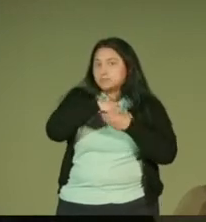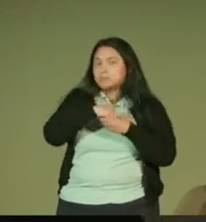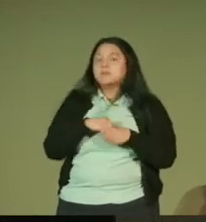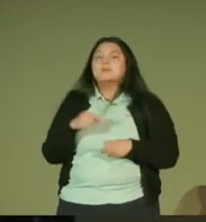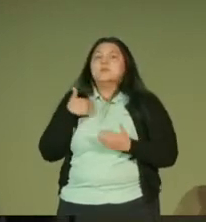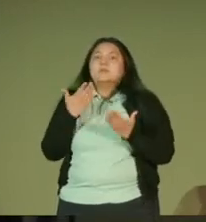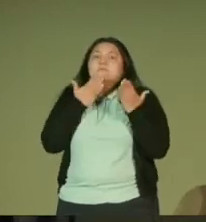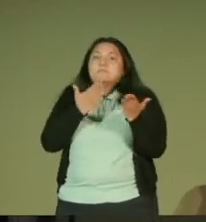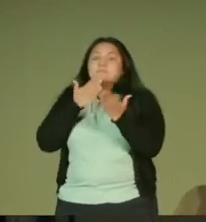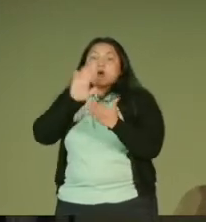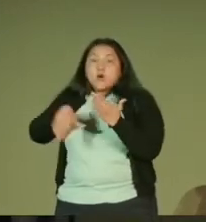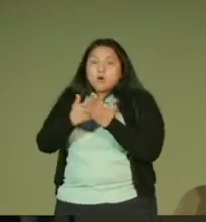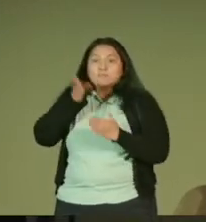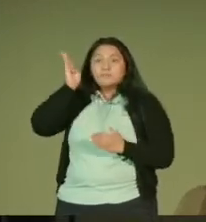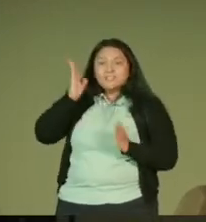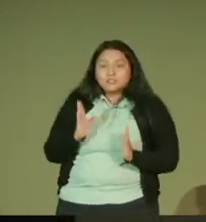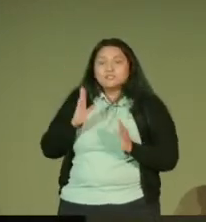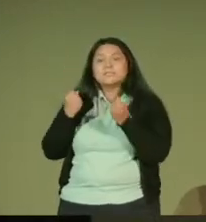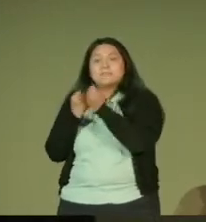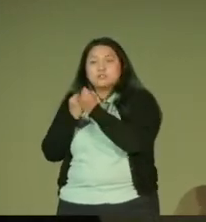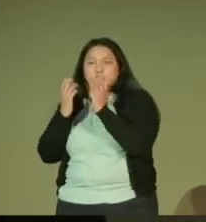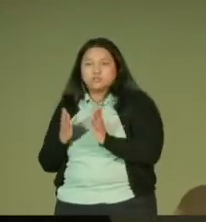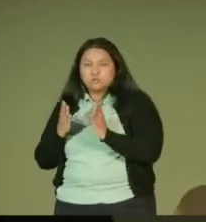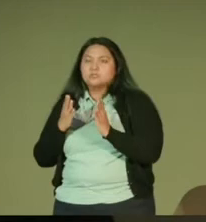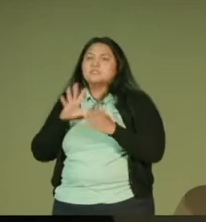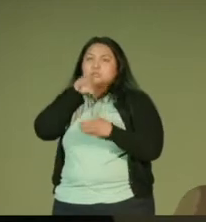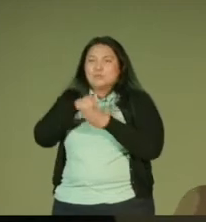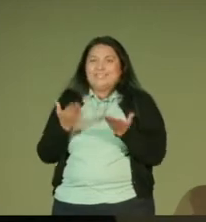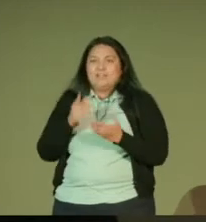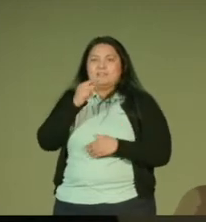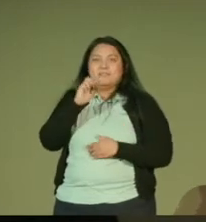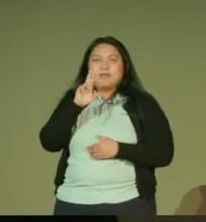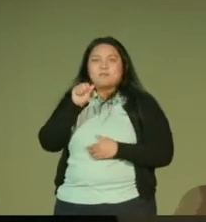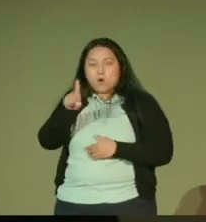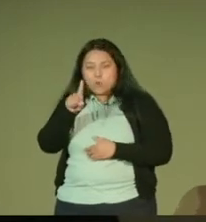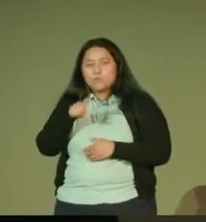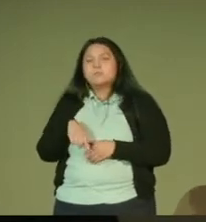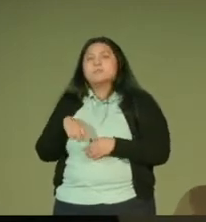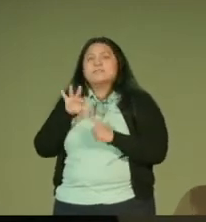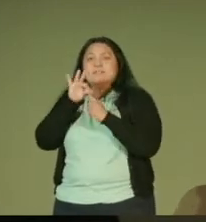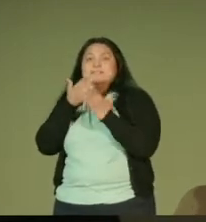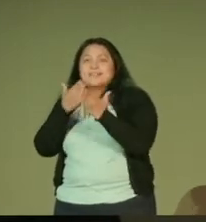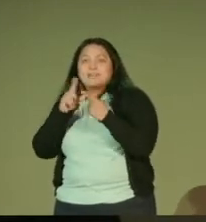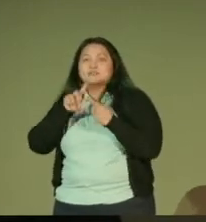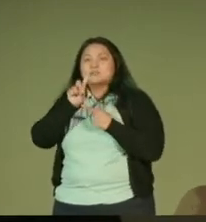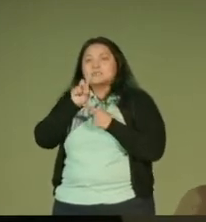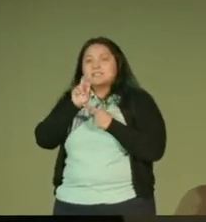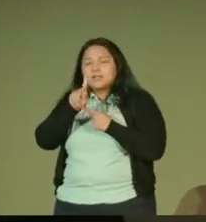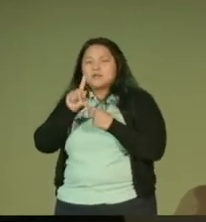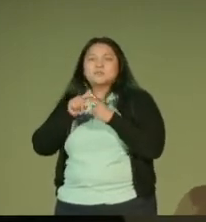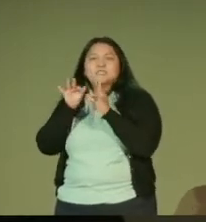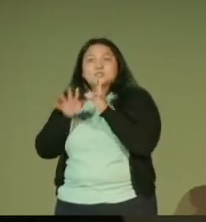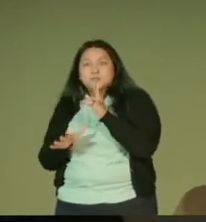presenting sponsors at the LA Department of Cultural Affairs and the Broad. Special thanks to Ed Petuto and Darren Klein, to our